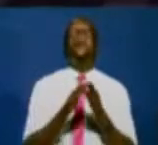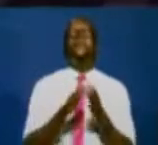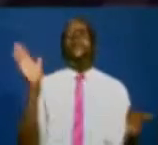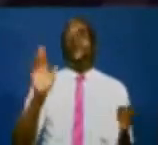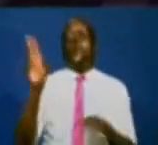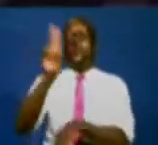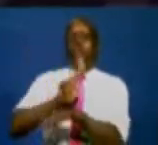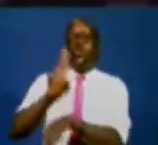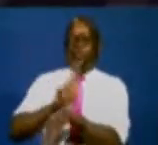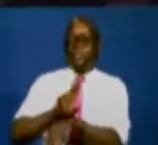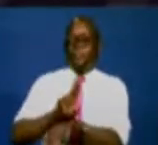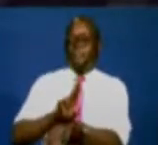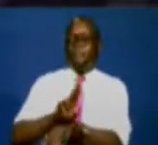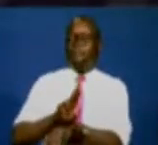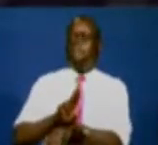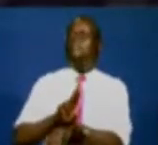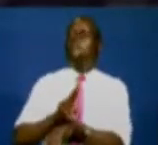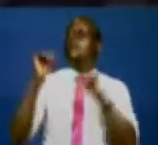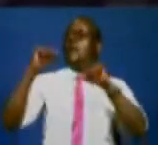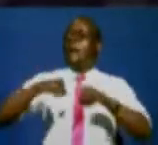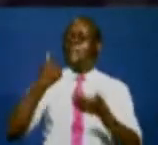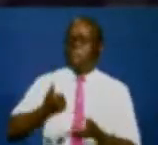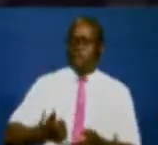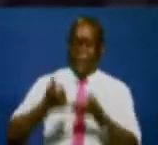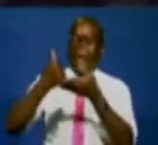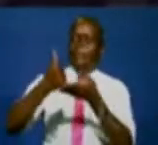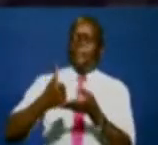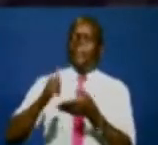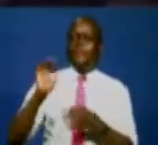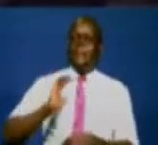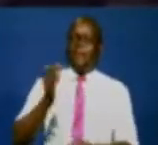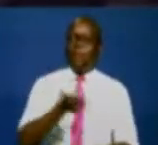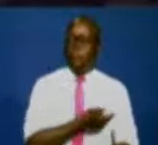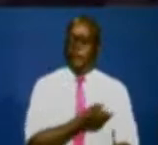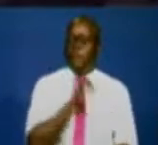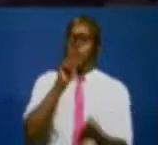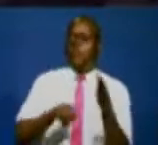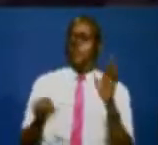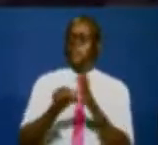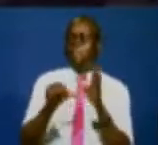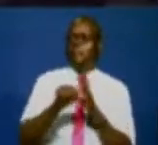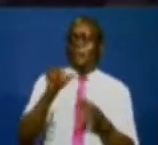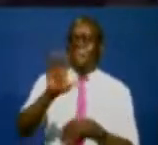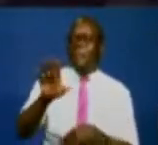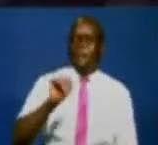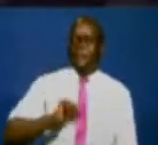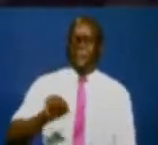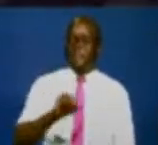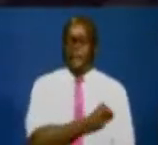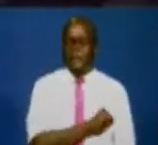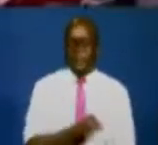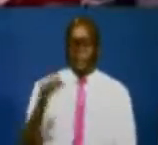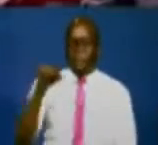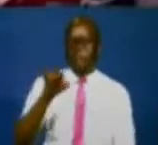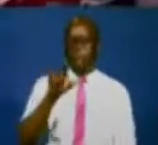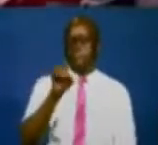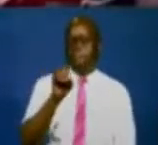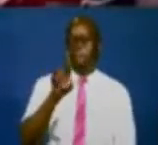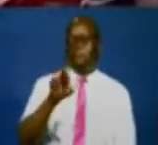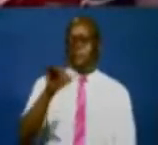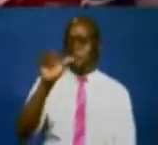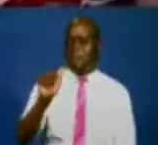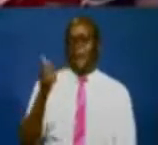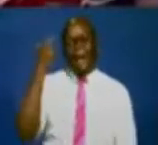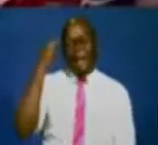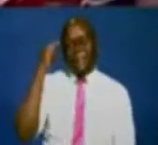use. They will be able to help the committee. What is your point of order, Senator Gloria? I thought you've been